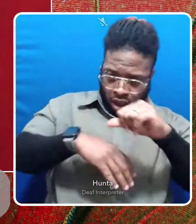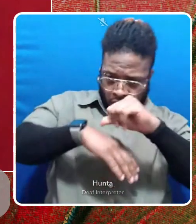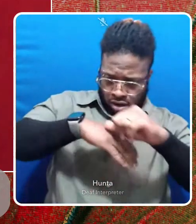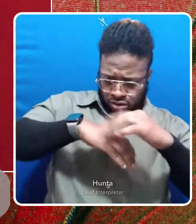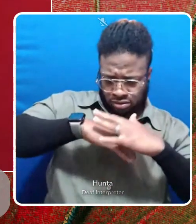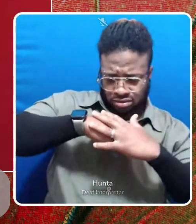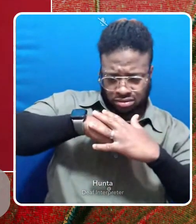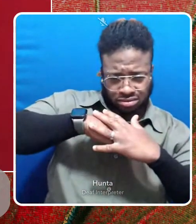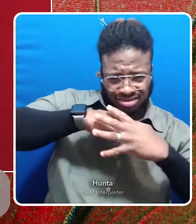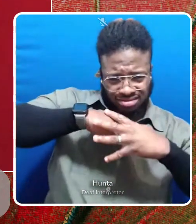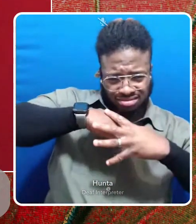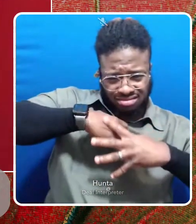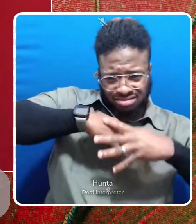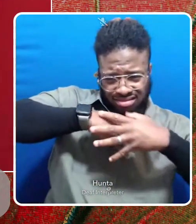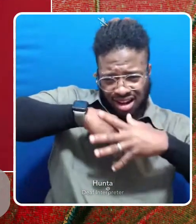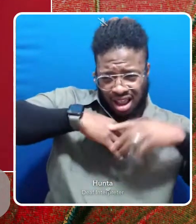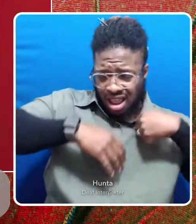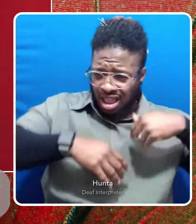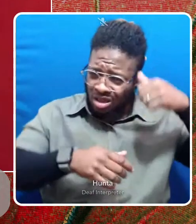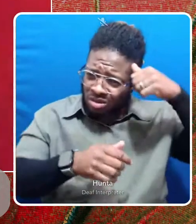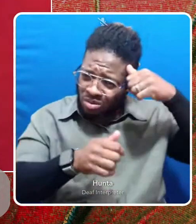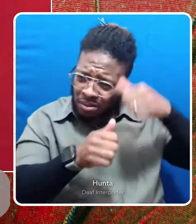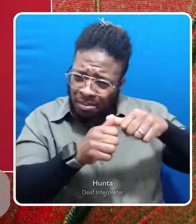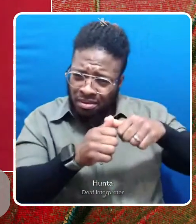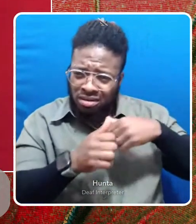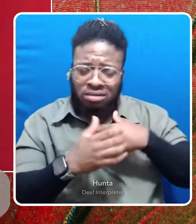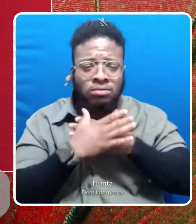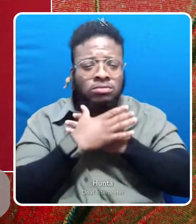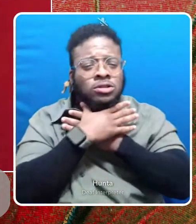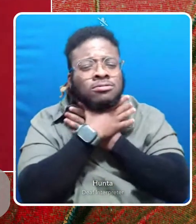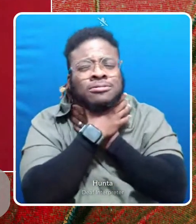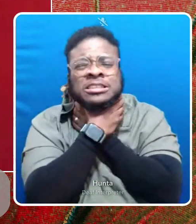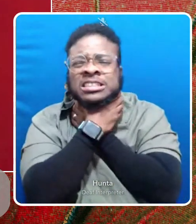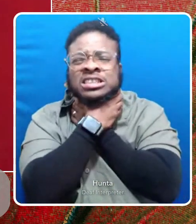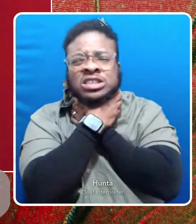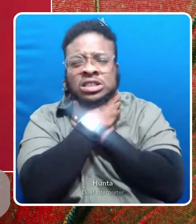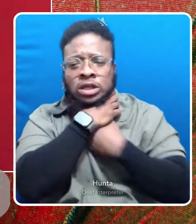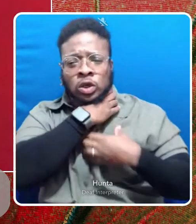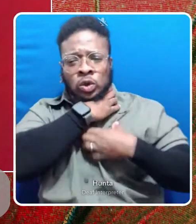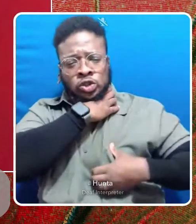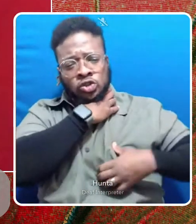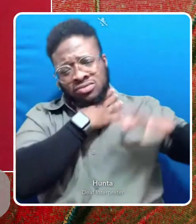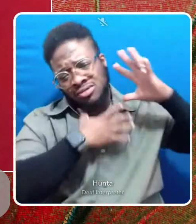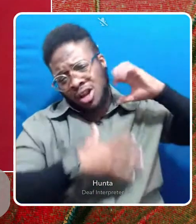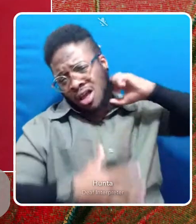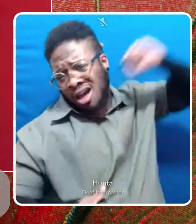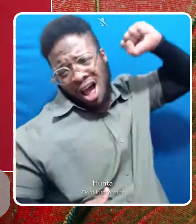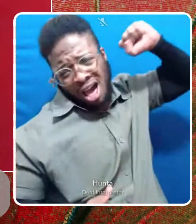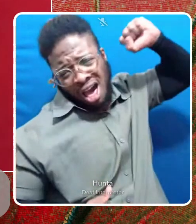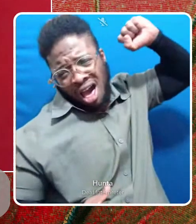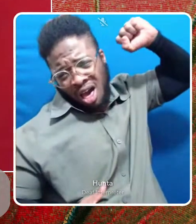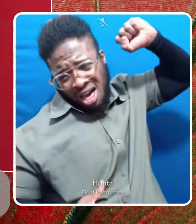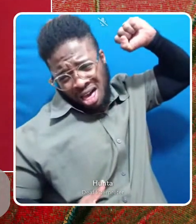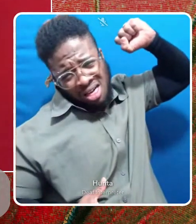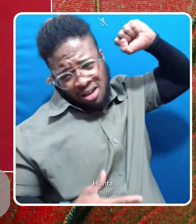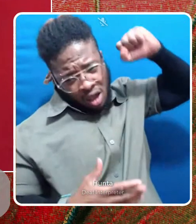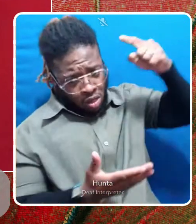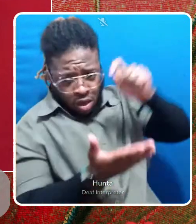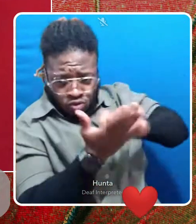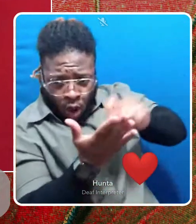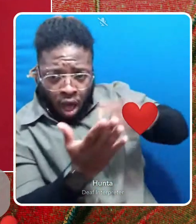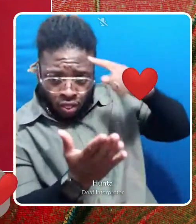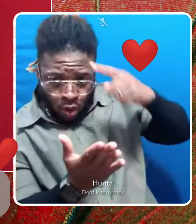around my neck and wishing it was a noose. I remember writing what I thought would be my last suicide note. I